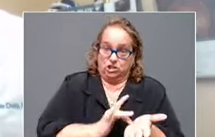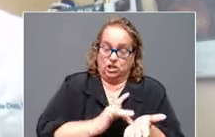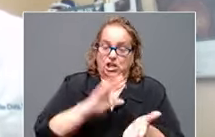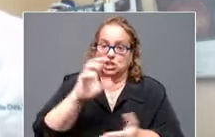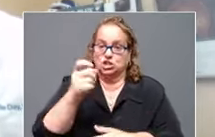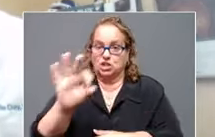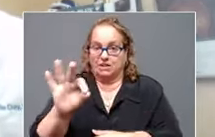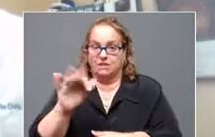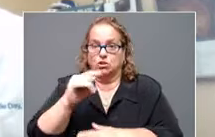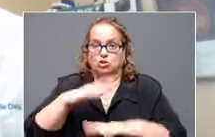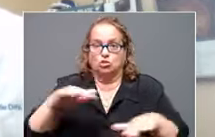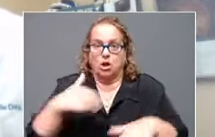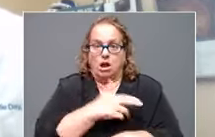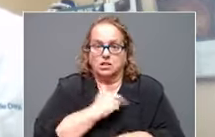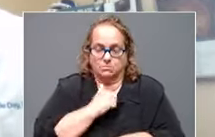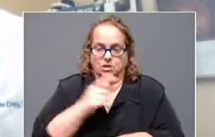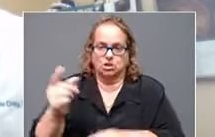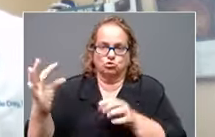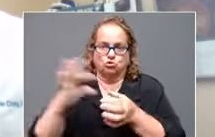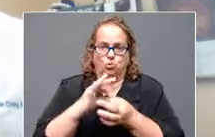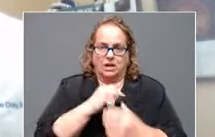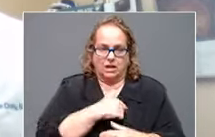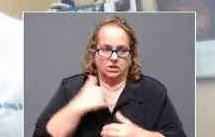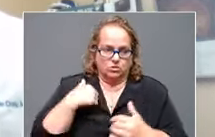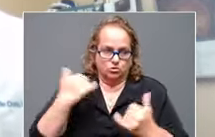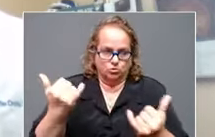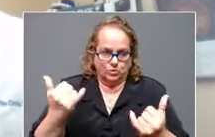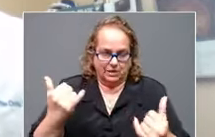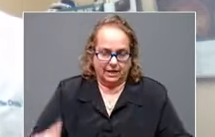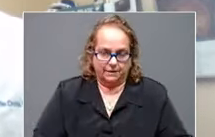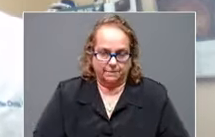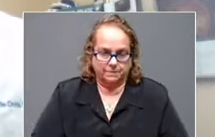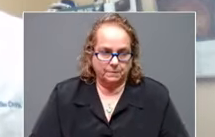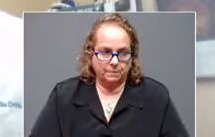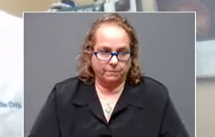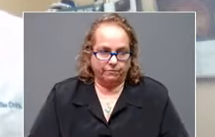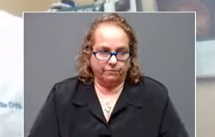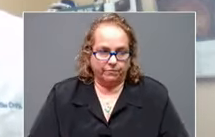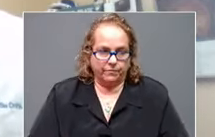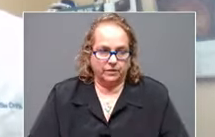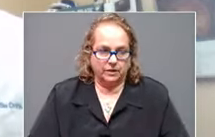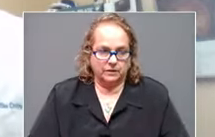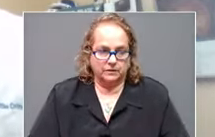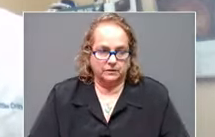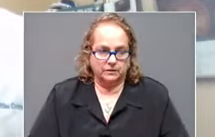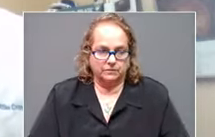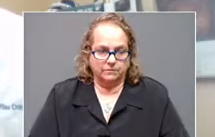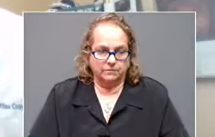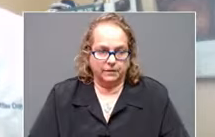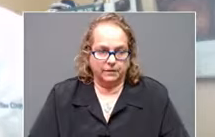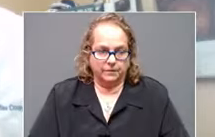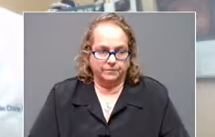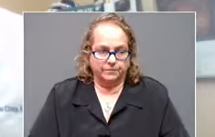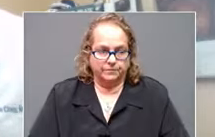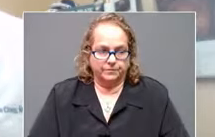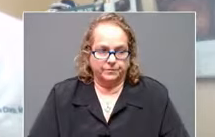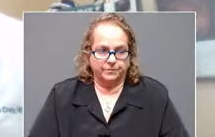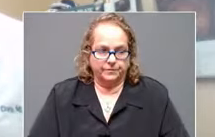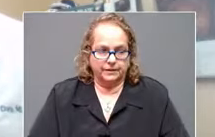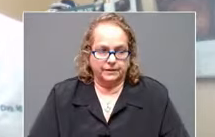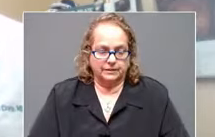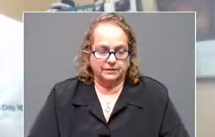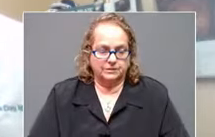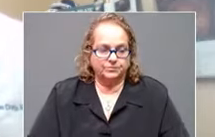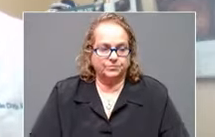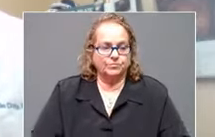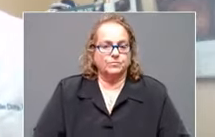across the United States. As you mentioned, as a representative from the American Academy of Pediatrics and Children's Hospital Association, this is very different than what we saw the